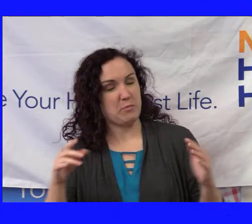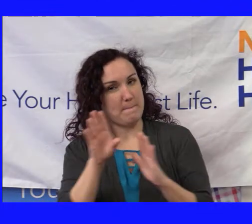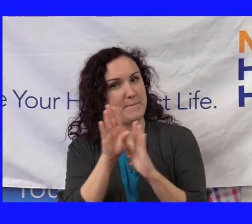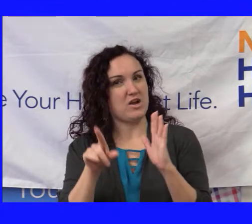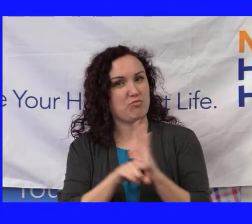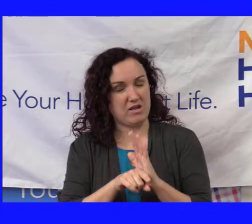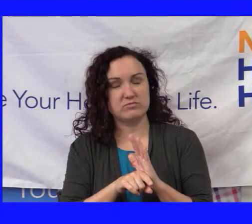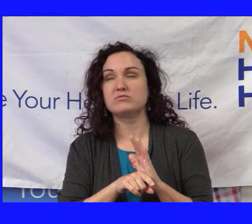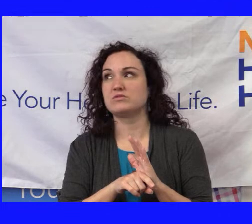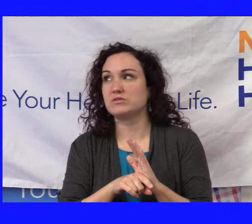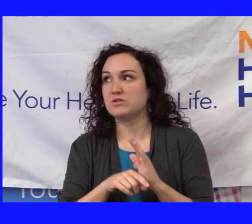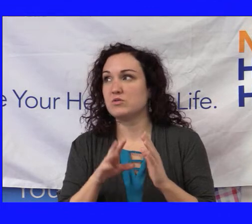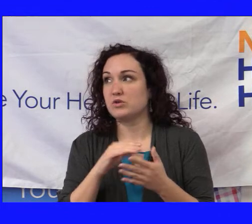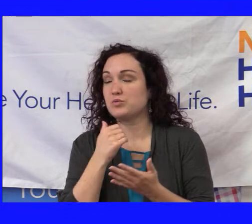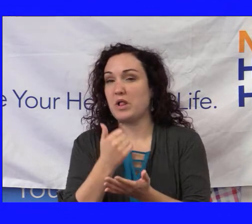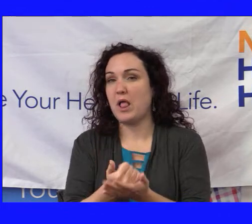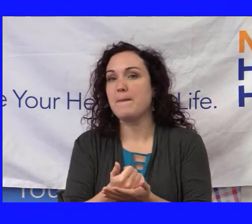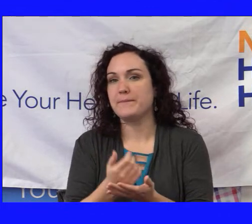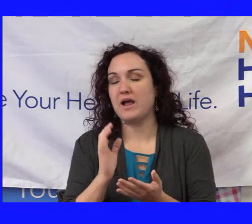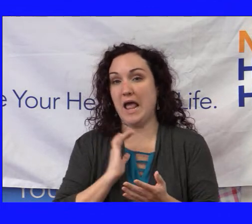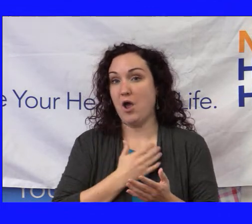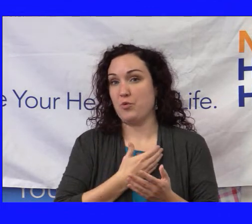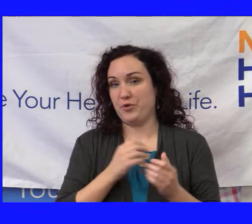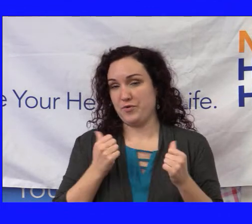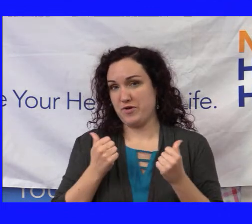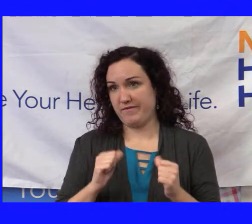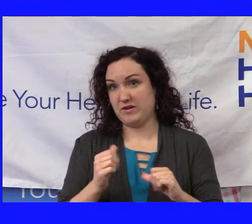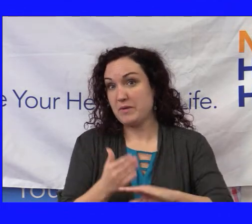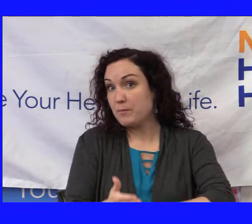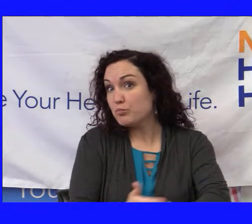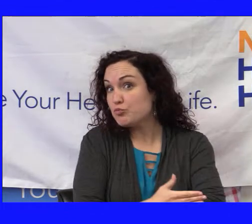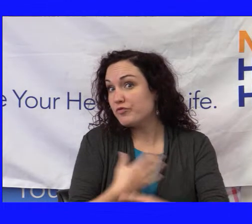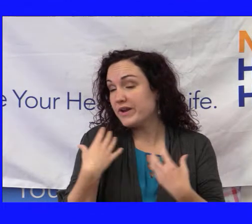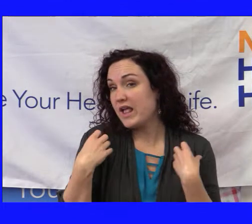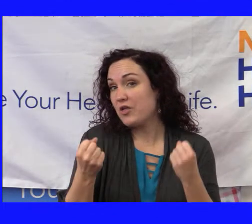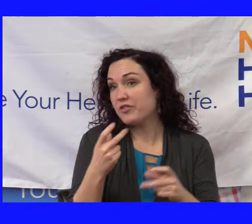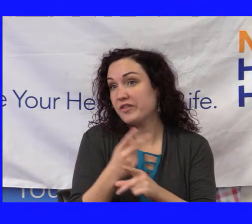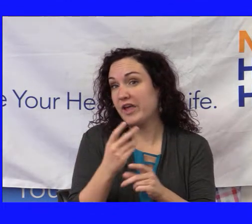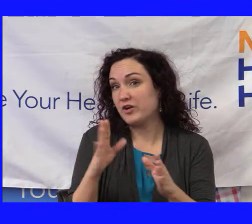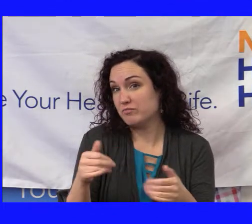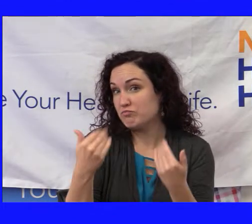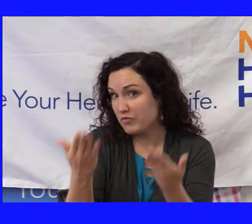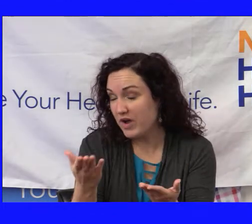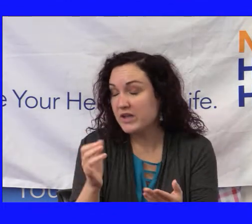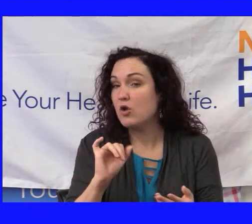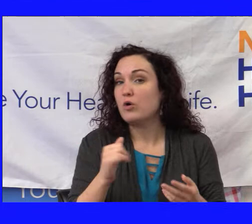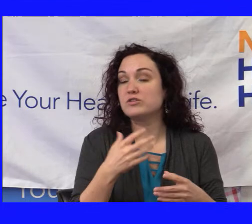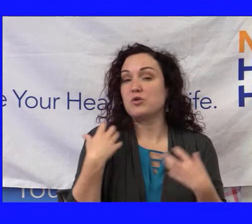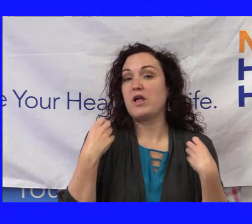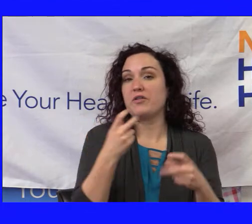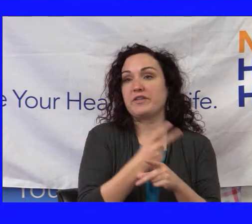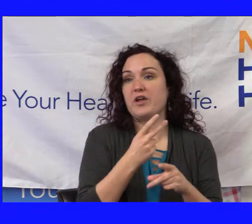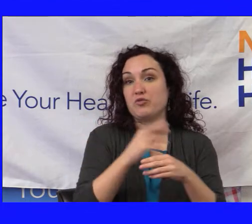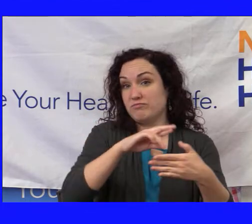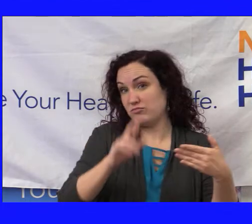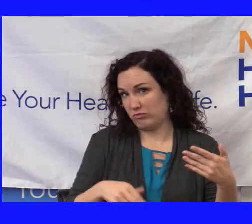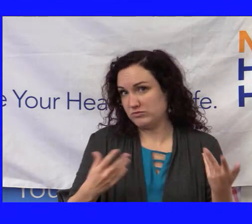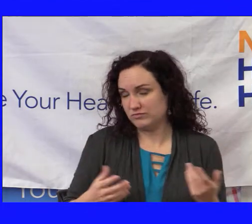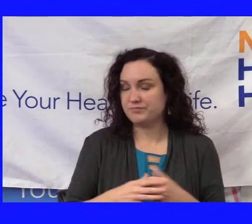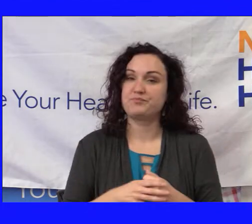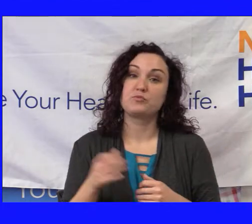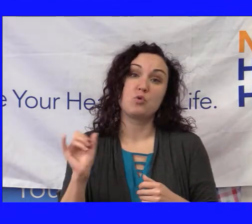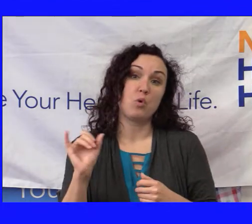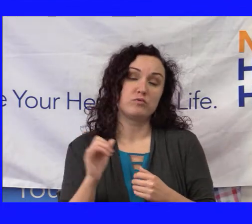help in supporting our efforts at both improving healthcare delivery as well as healthcare outcomes. We will also